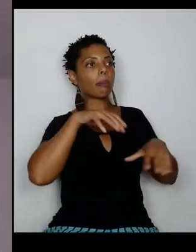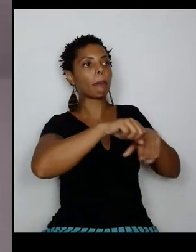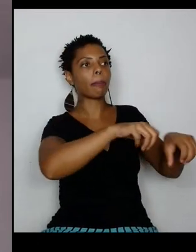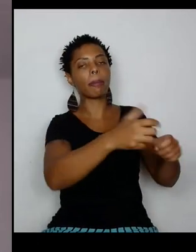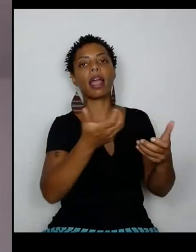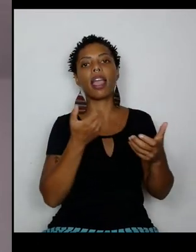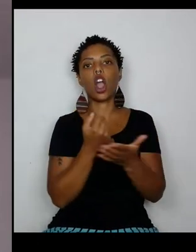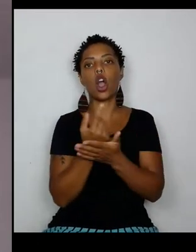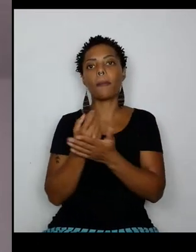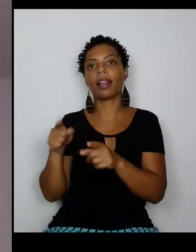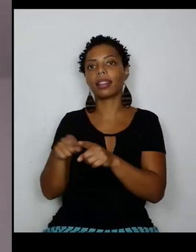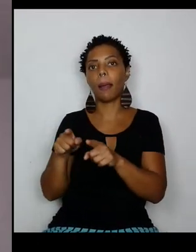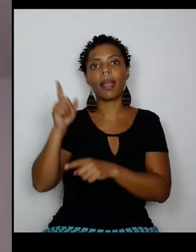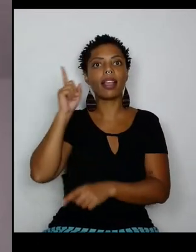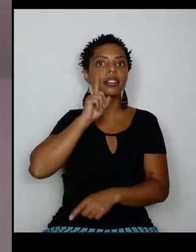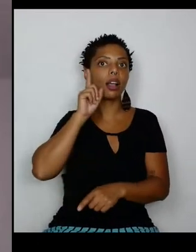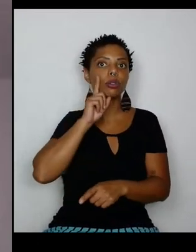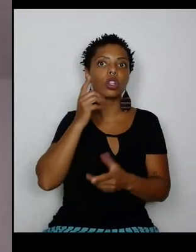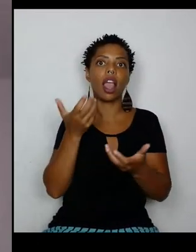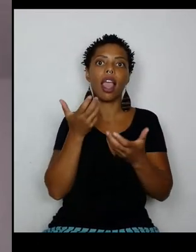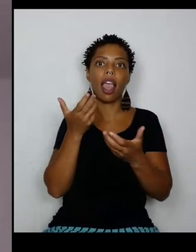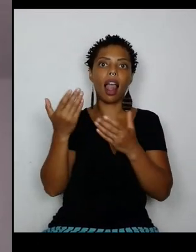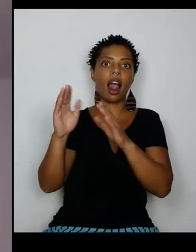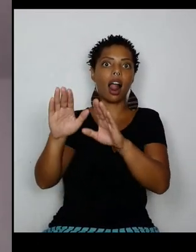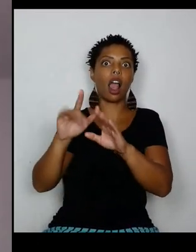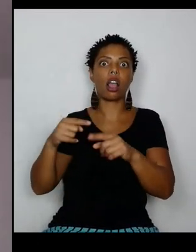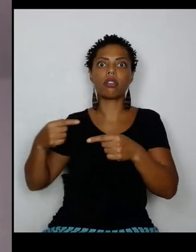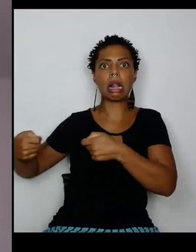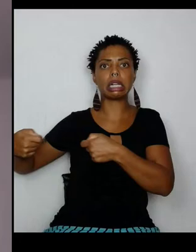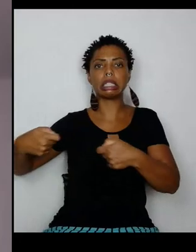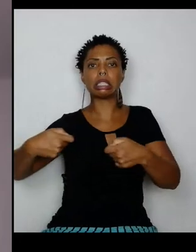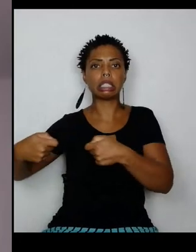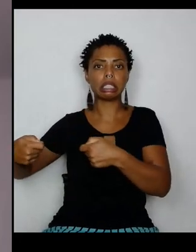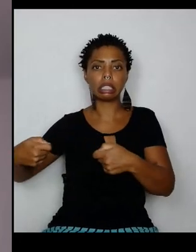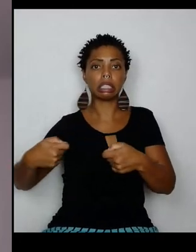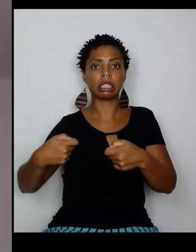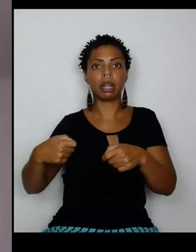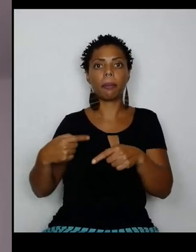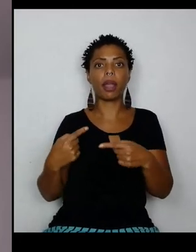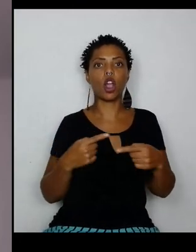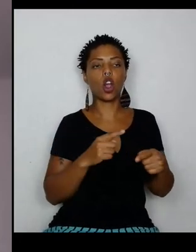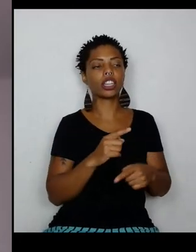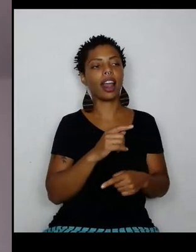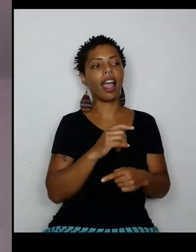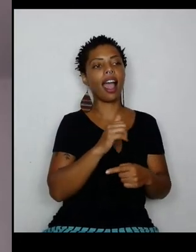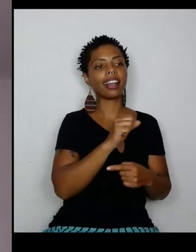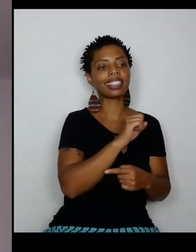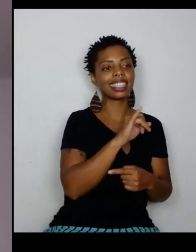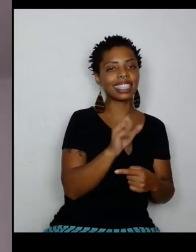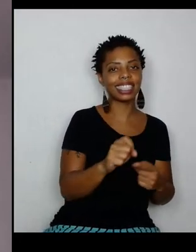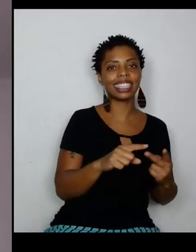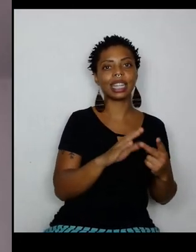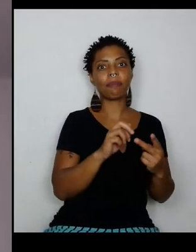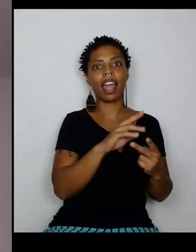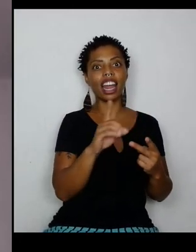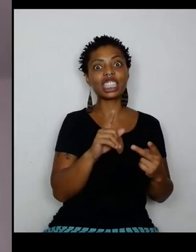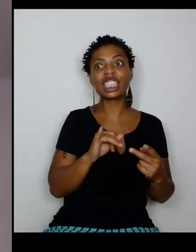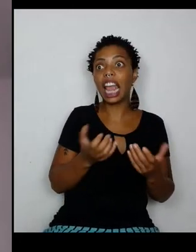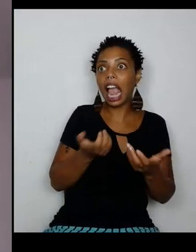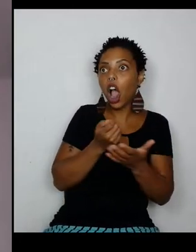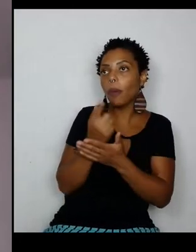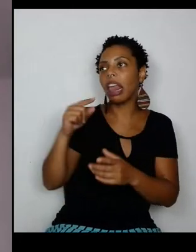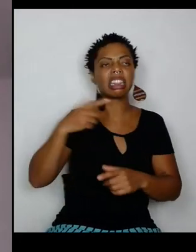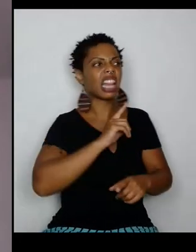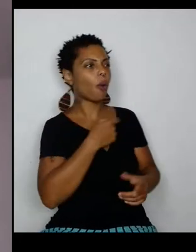artwork was no longer being bought by american collectors but